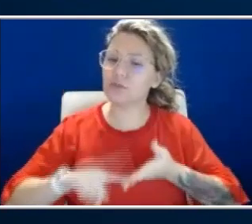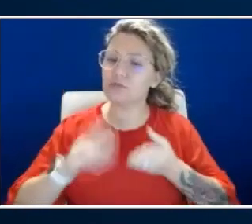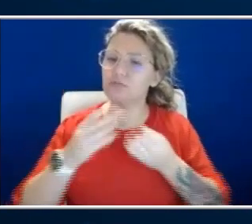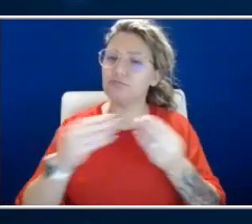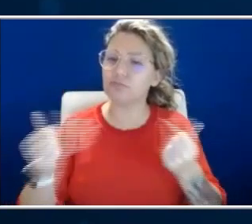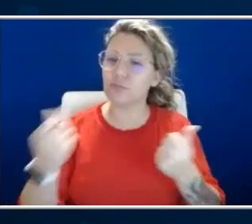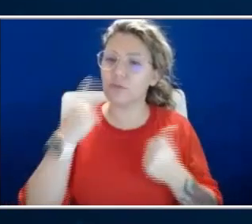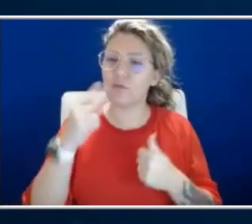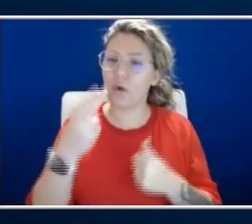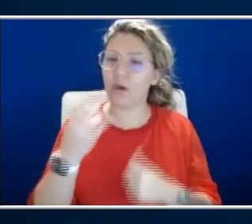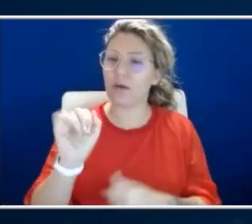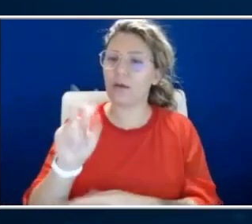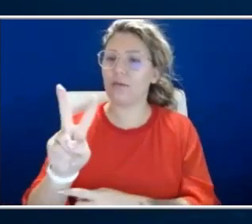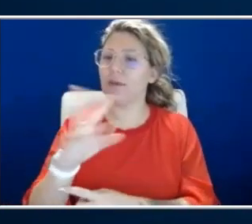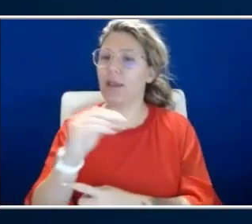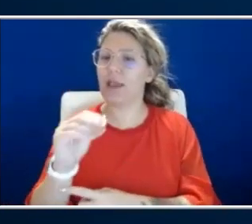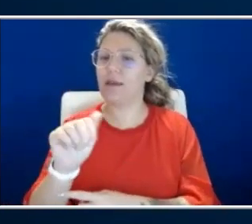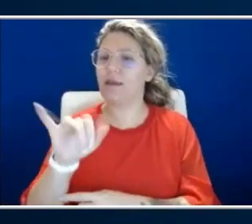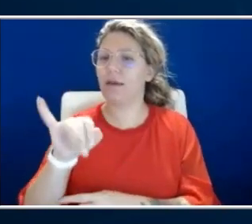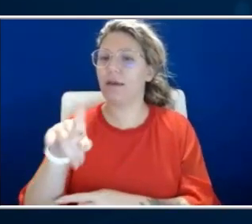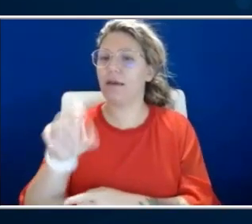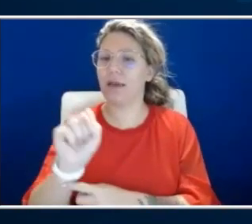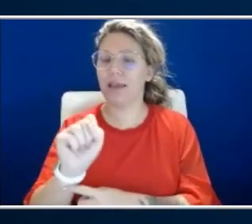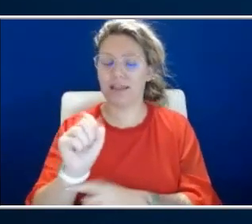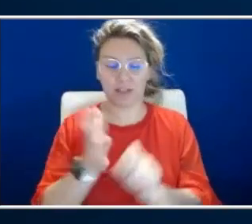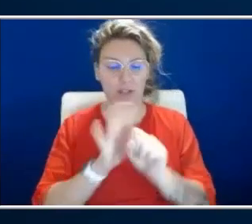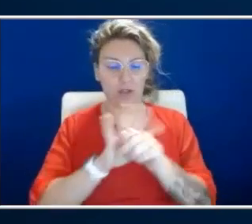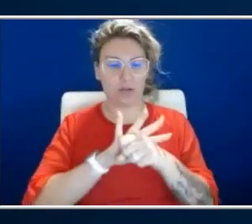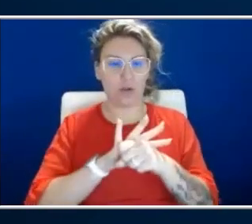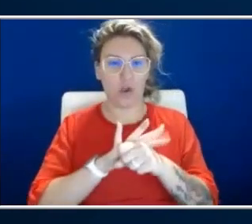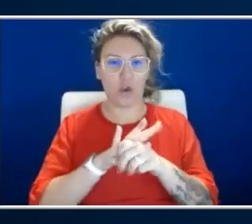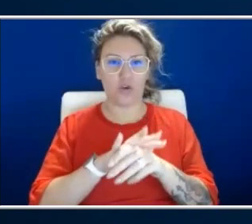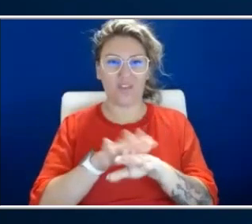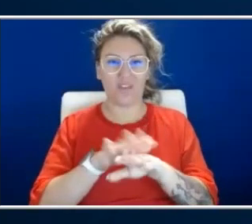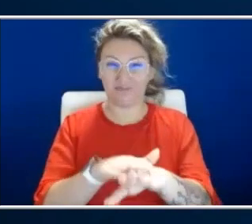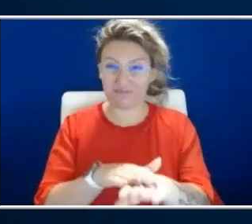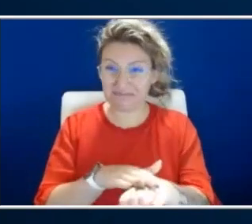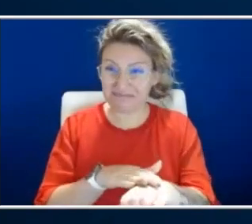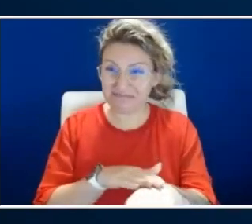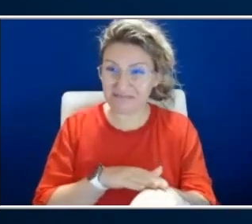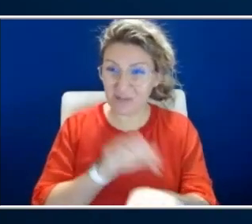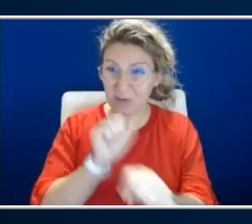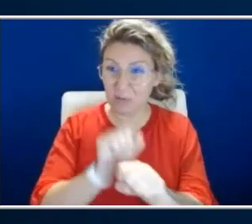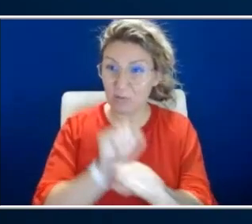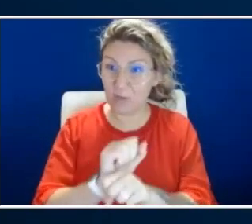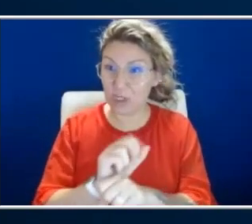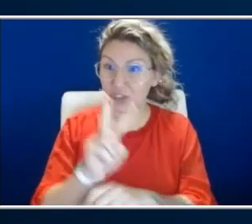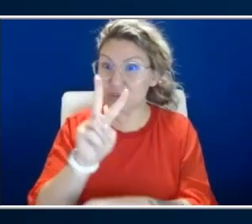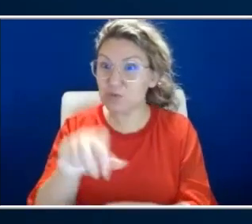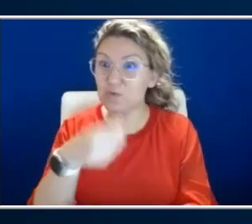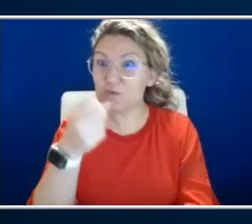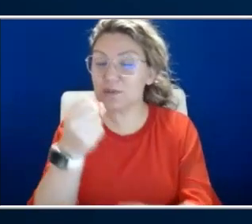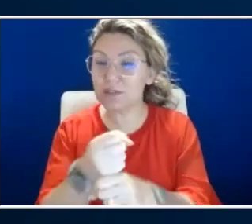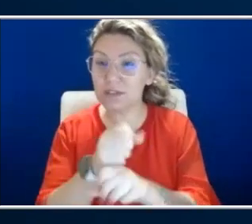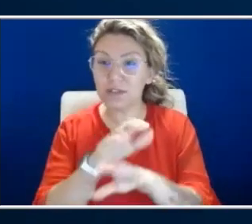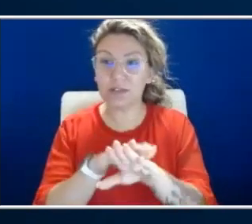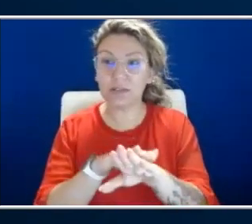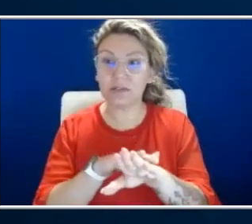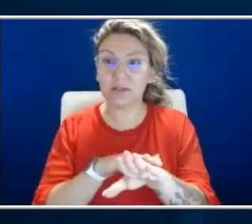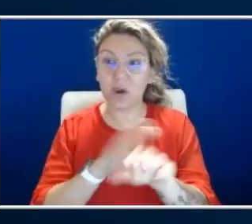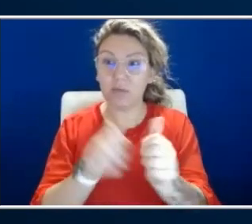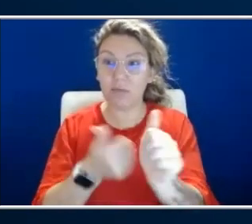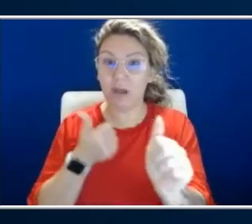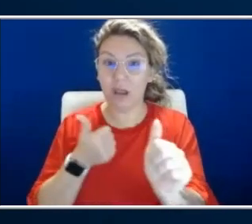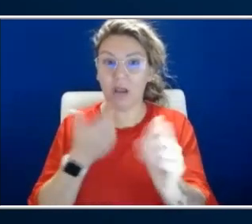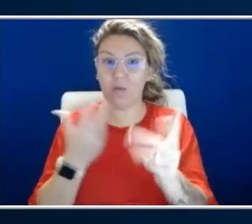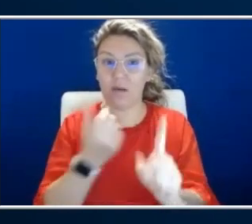AIDS say that the pandemic slowed down their work by 2 years. What is this impact going to have on patients and